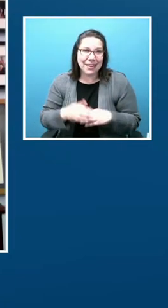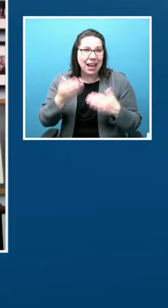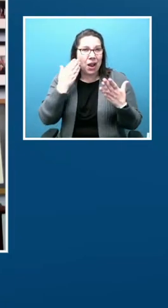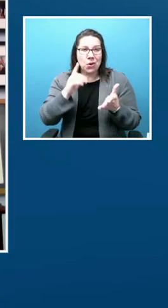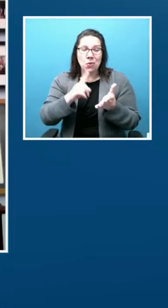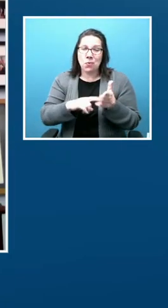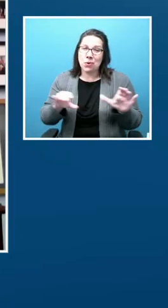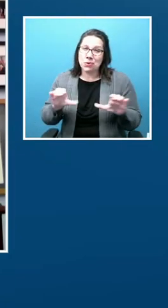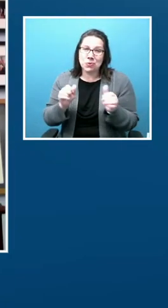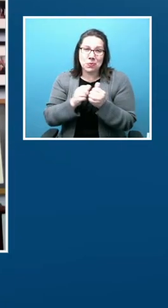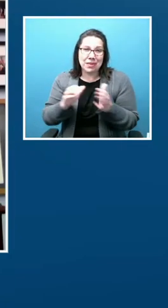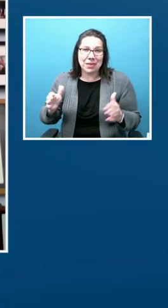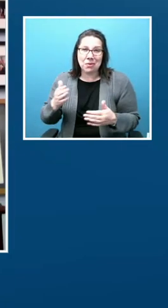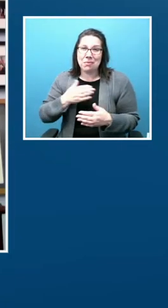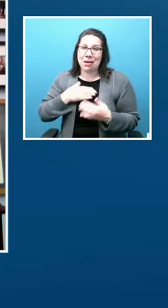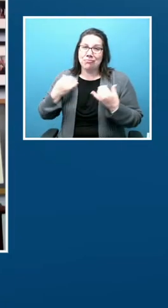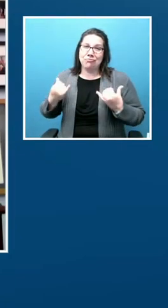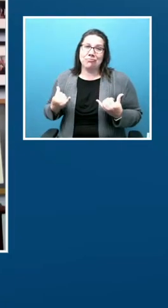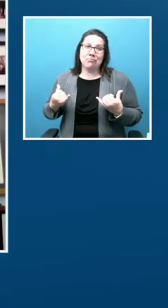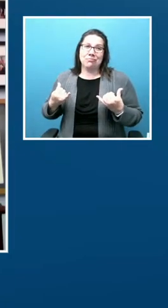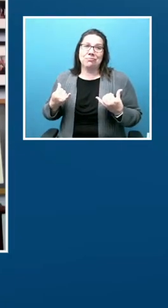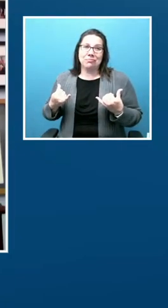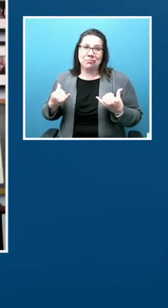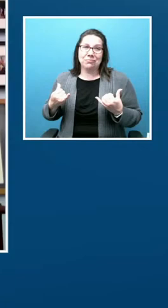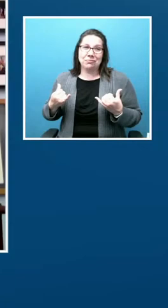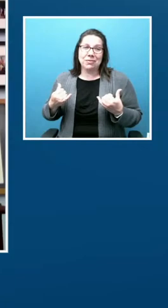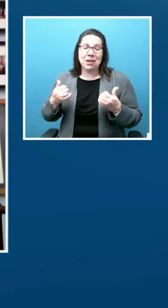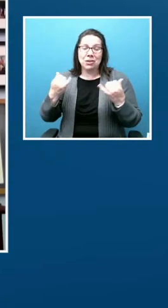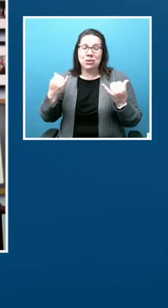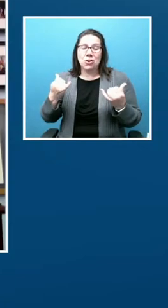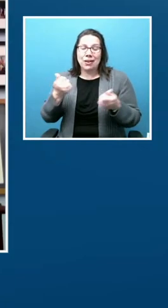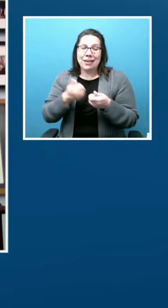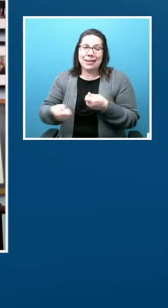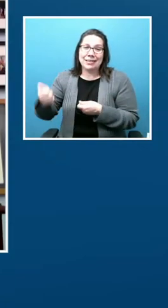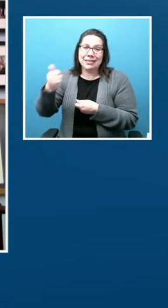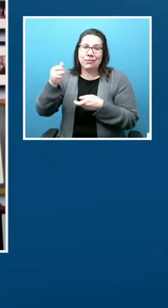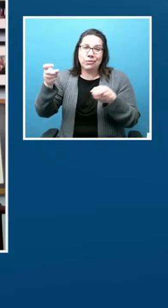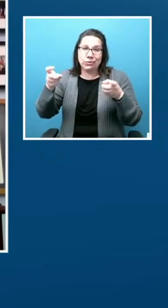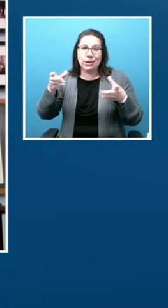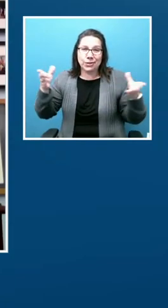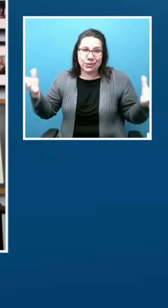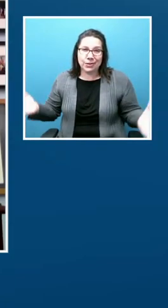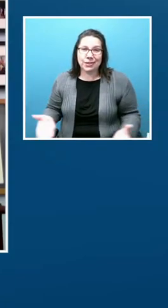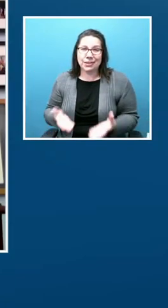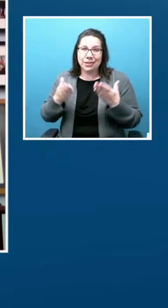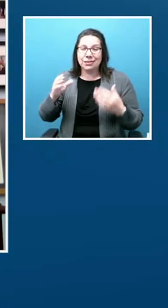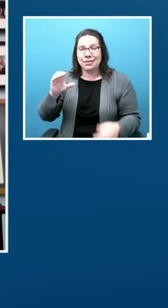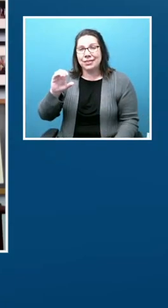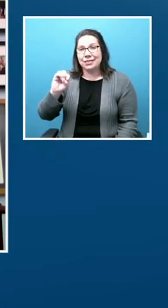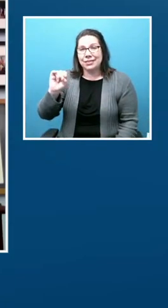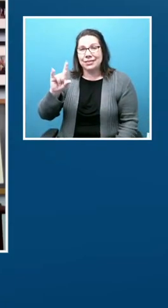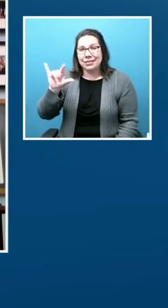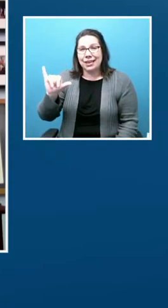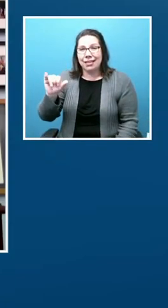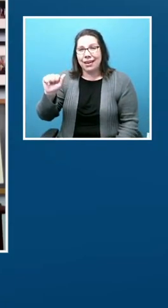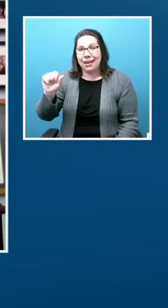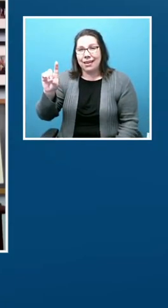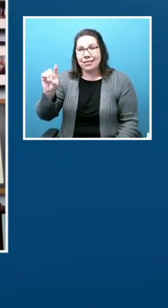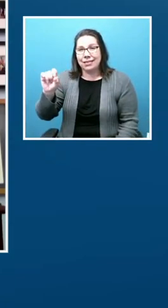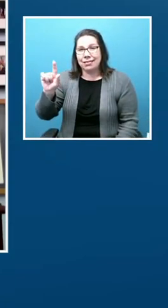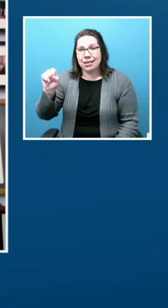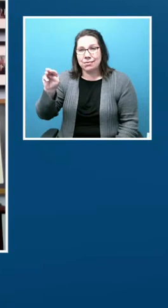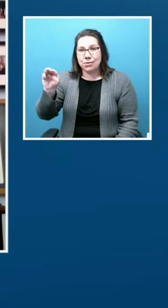my present executive director here in New Jersey, and that's Sally Avellino. Thank you